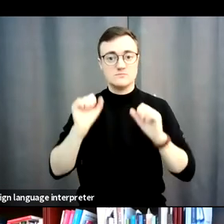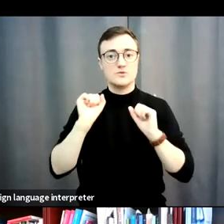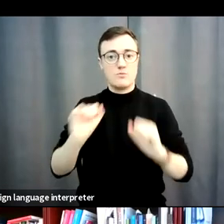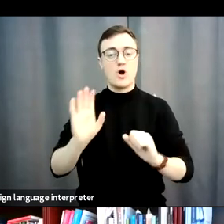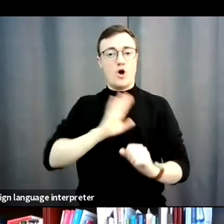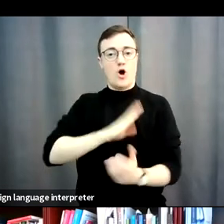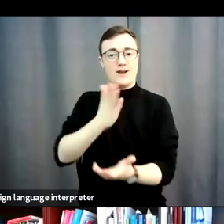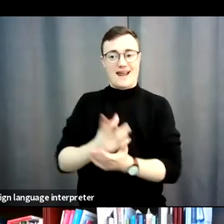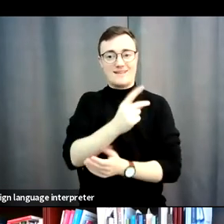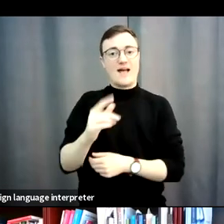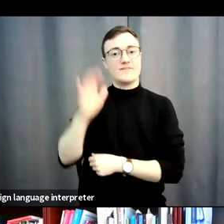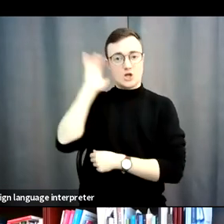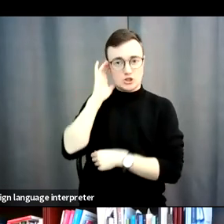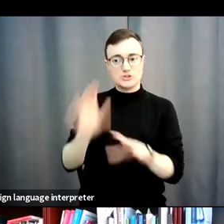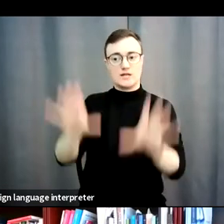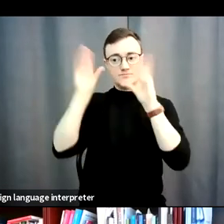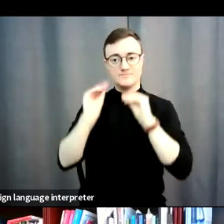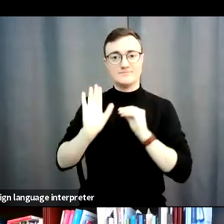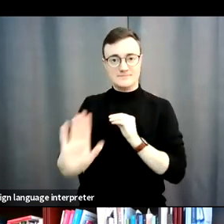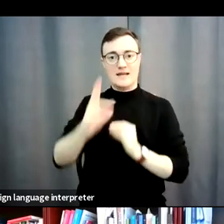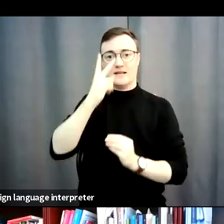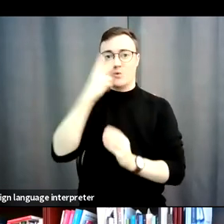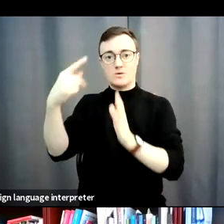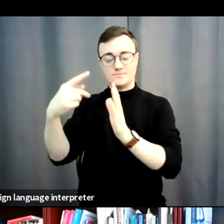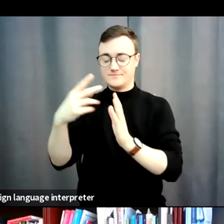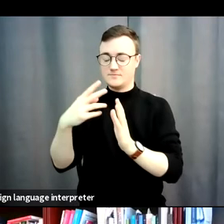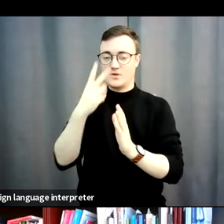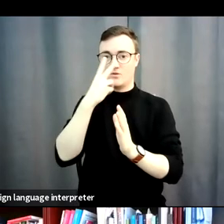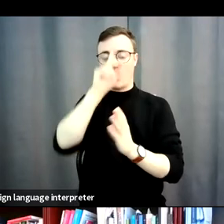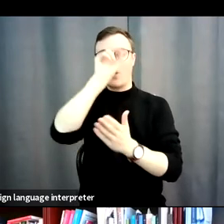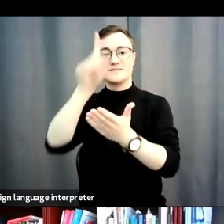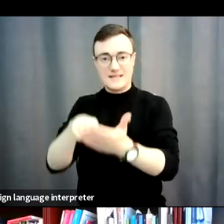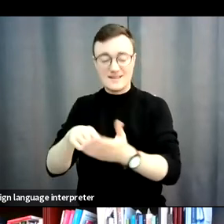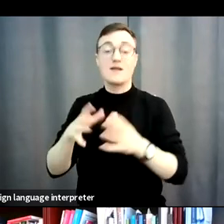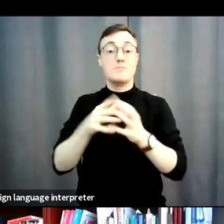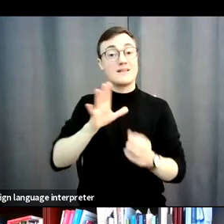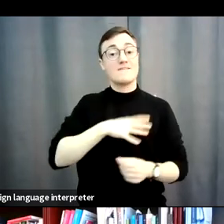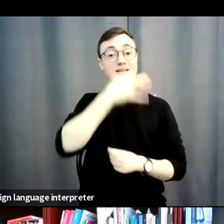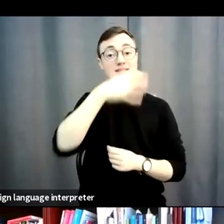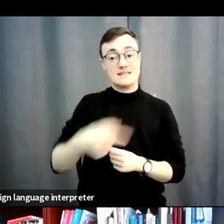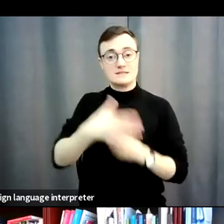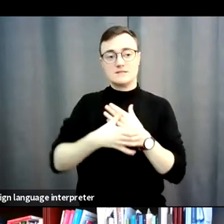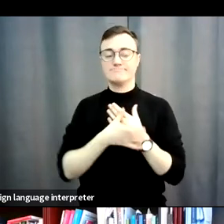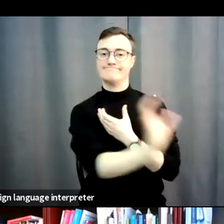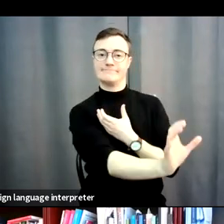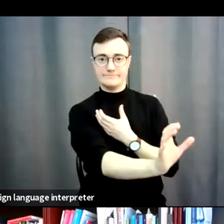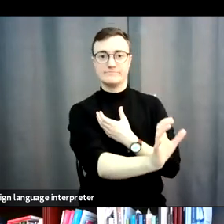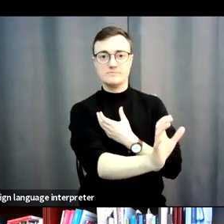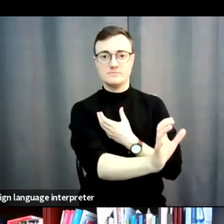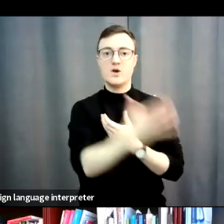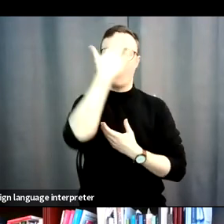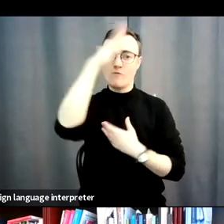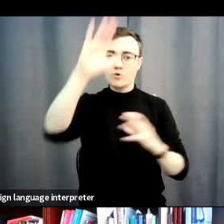account. But they may be more vulnerable to exclusion in this regard, and adults need to be aware of